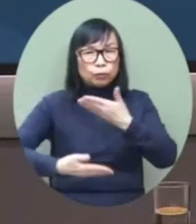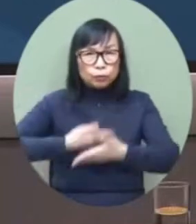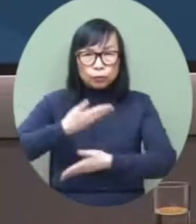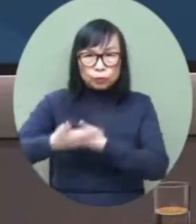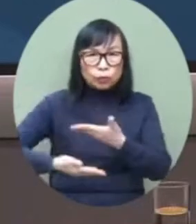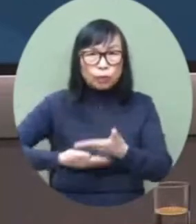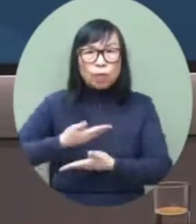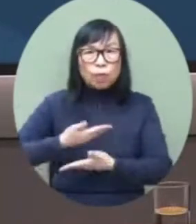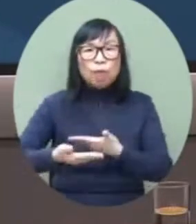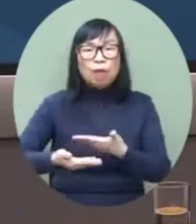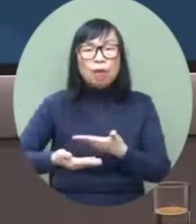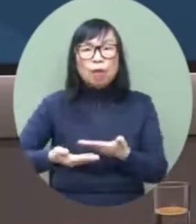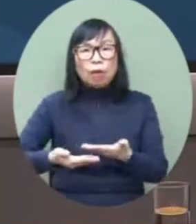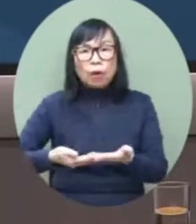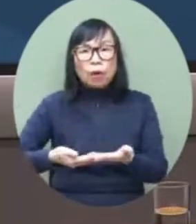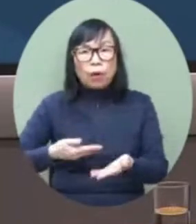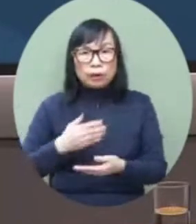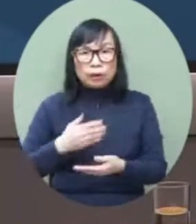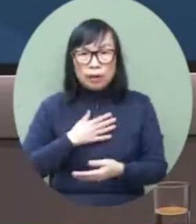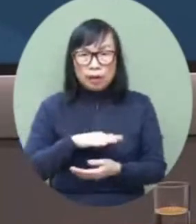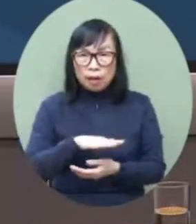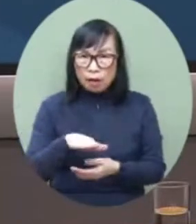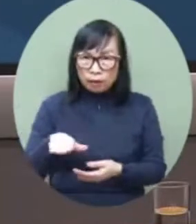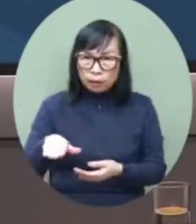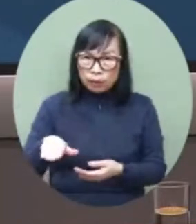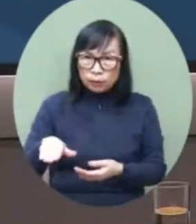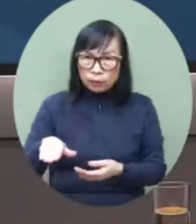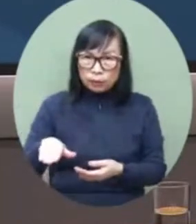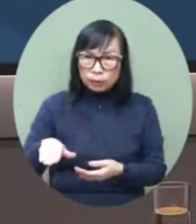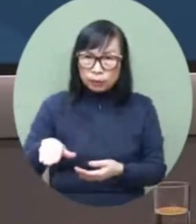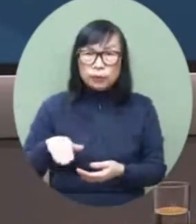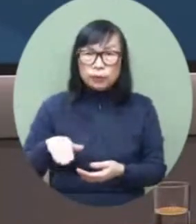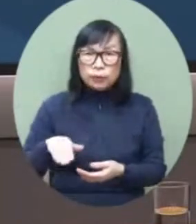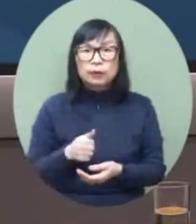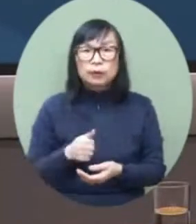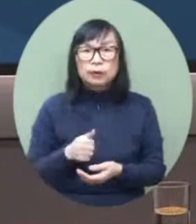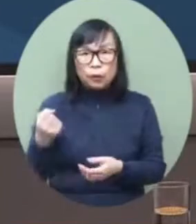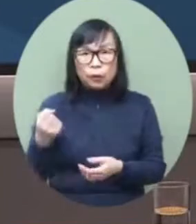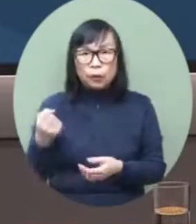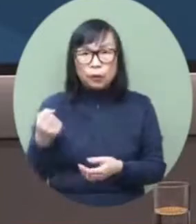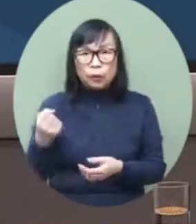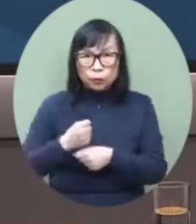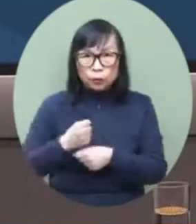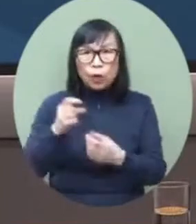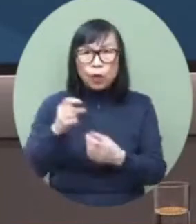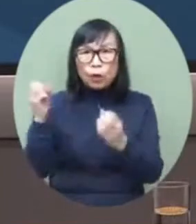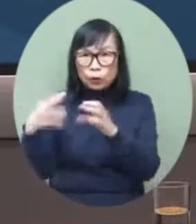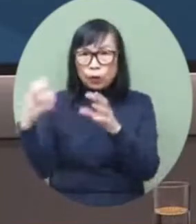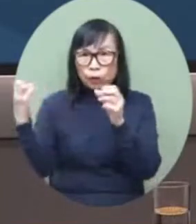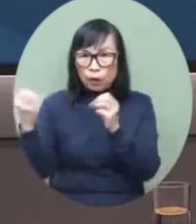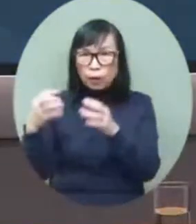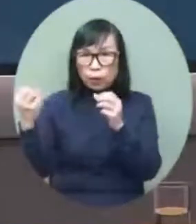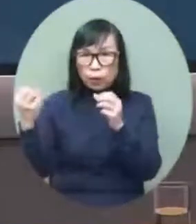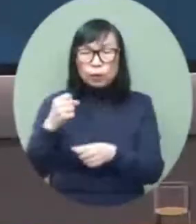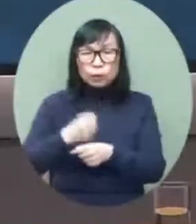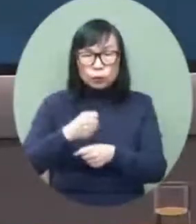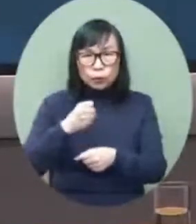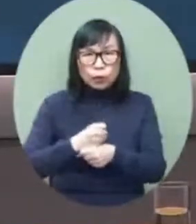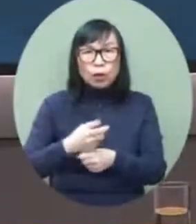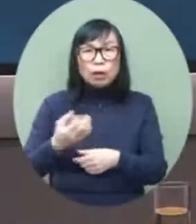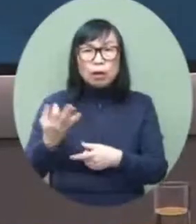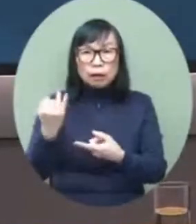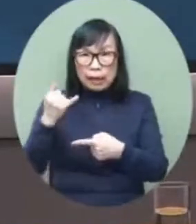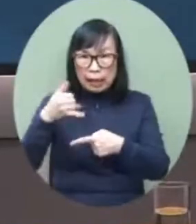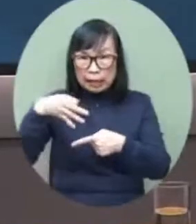relevant parties, we are starting the communication work and also liaison after the meeting in Shenzhen with the